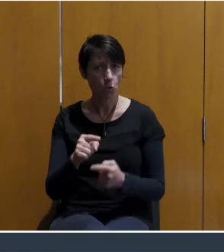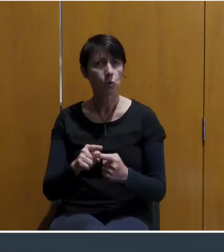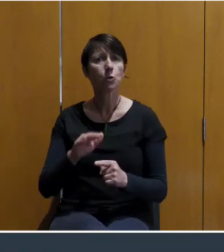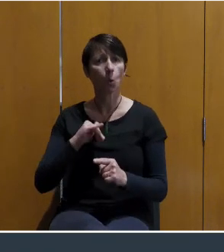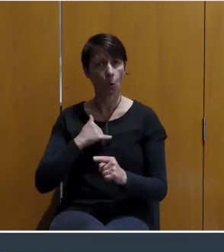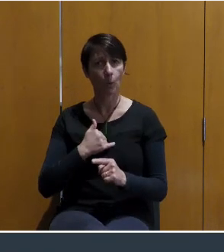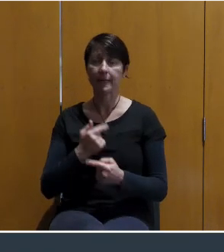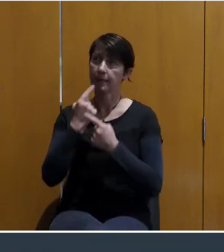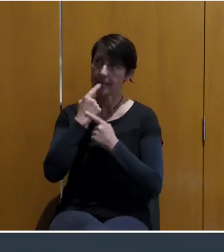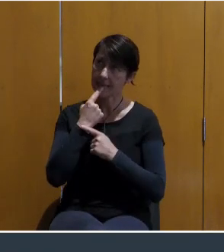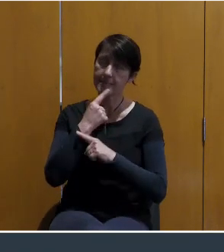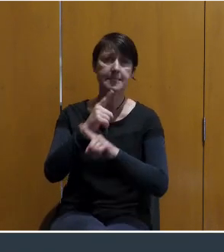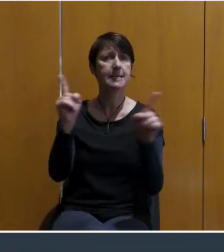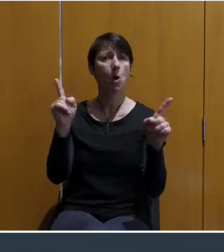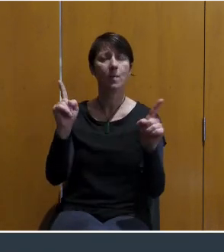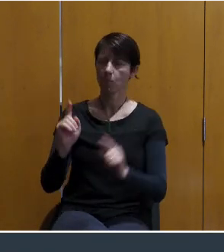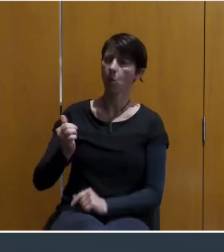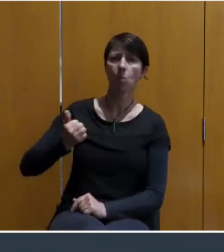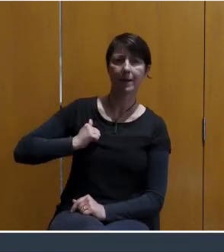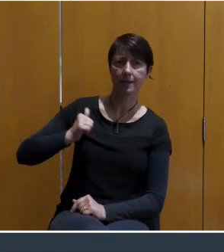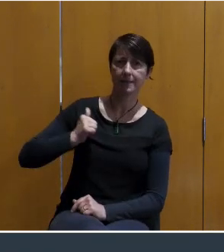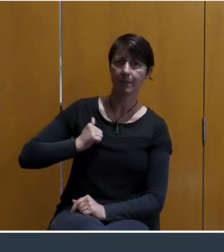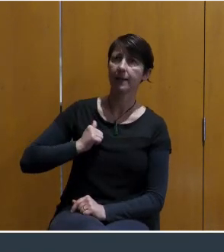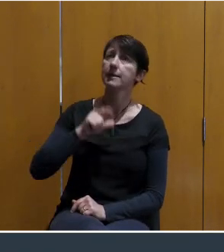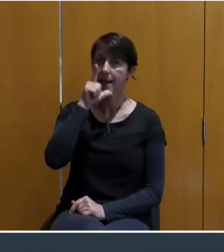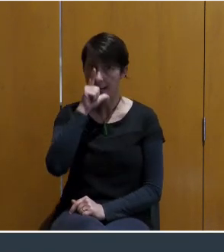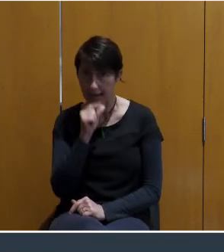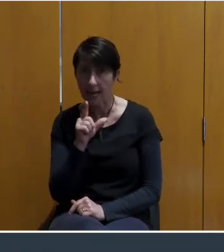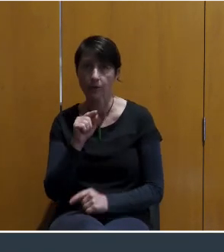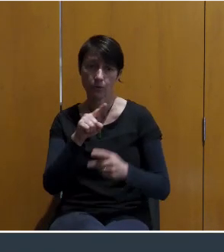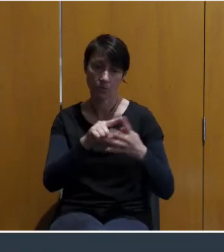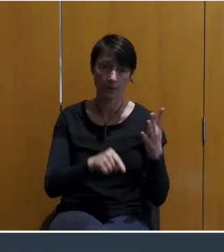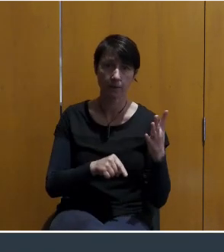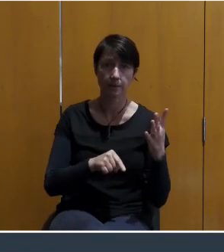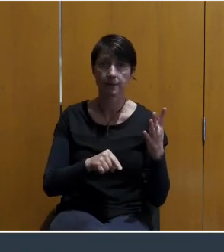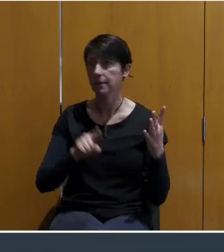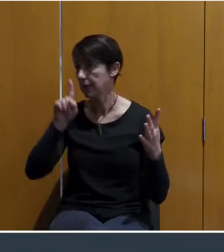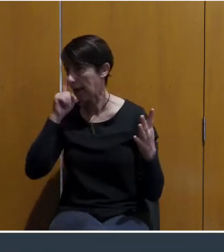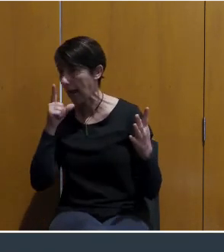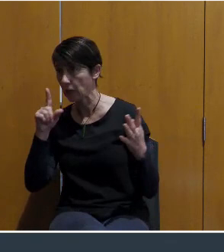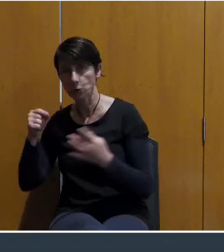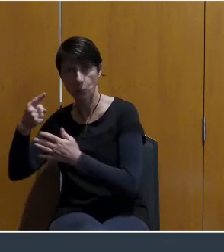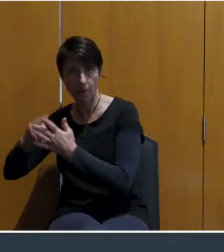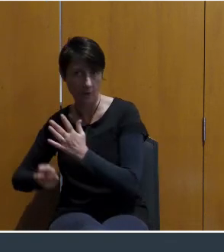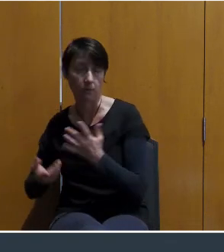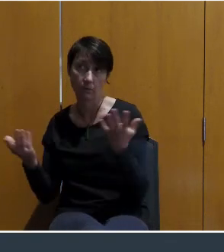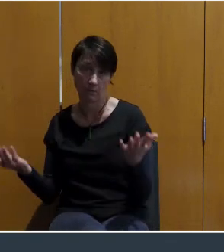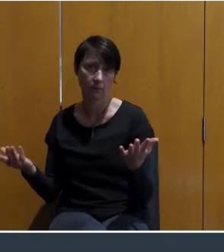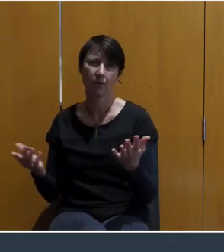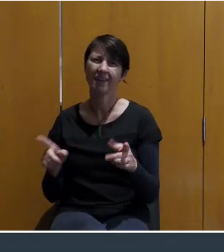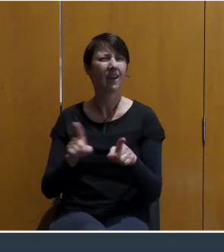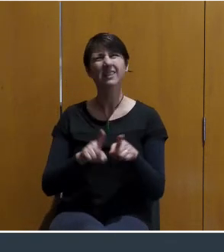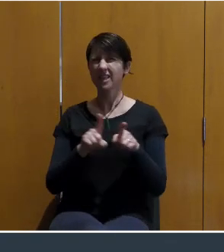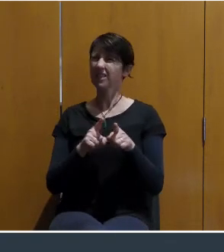what you want dog owners to do and not do through a bylaw. And I kind of liken it in a way to speed limits, in